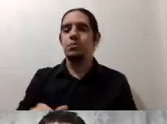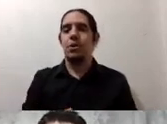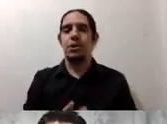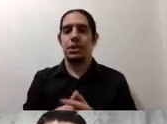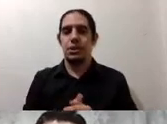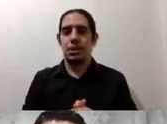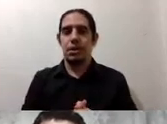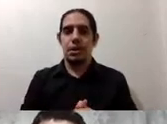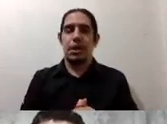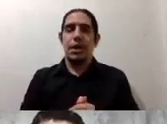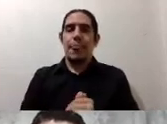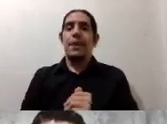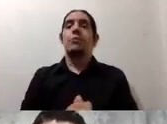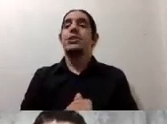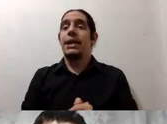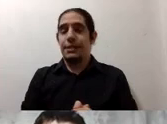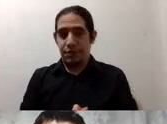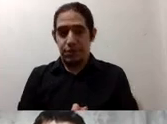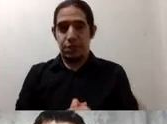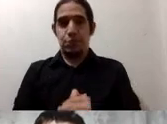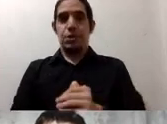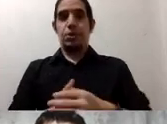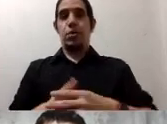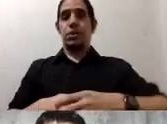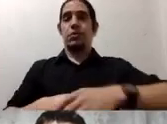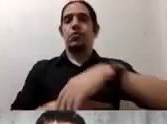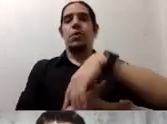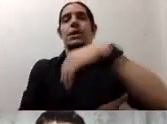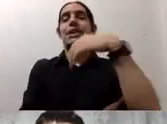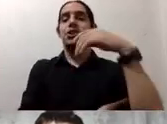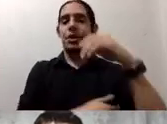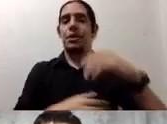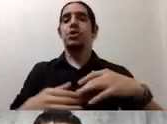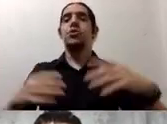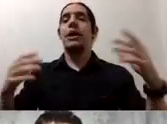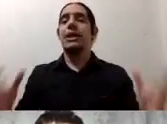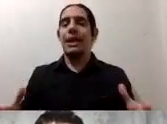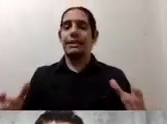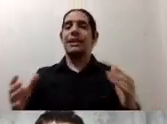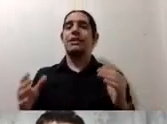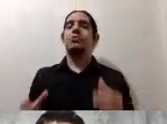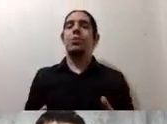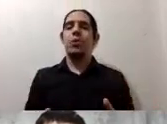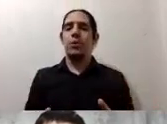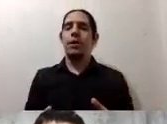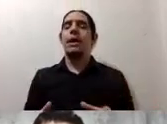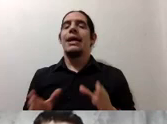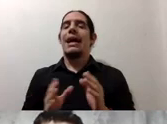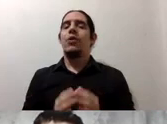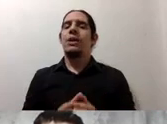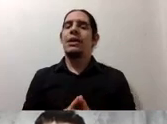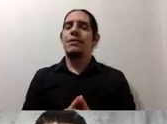do this project. The objectives for this project was, well, in general, to analyze and